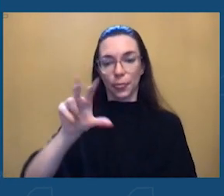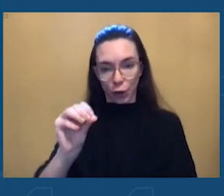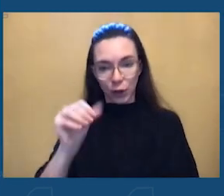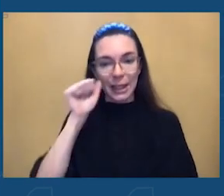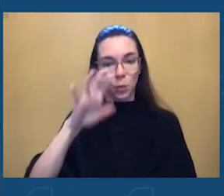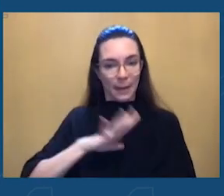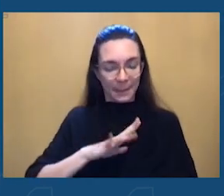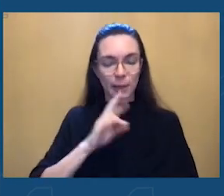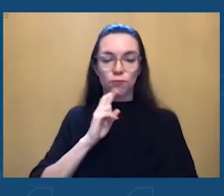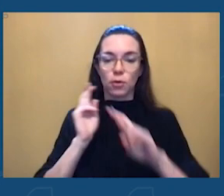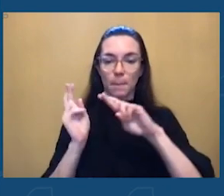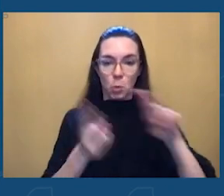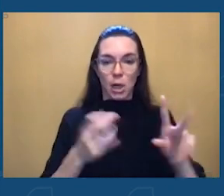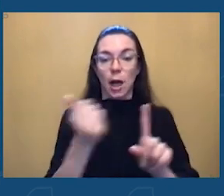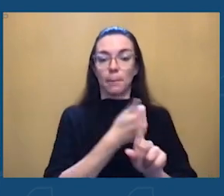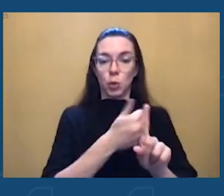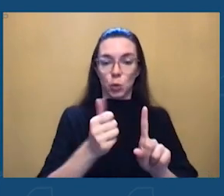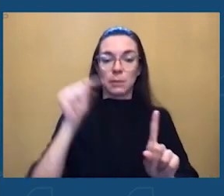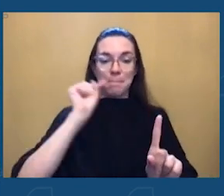same doctor.